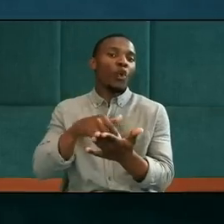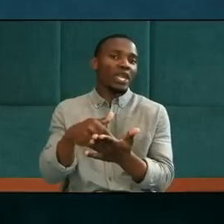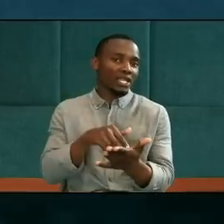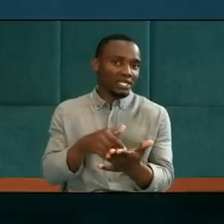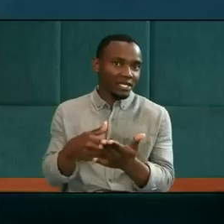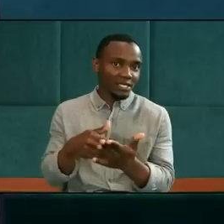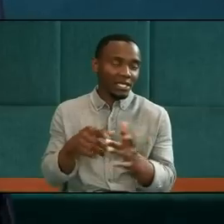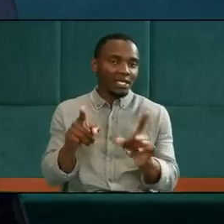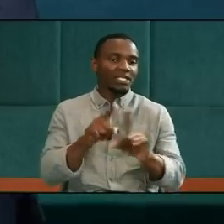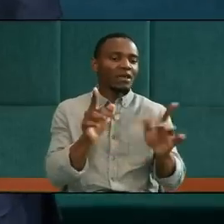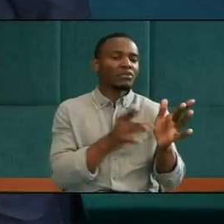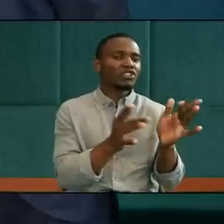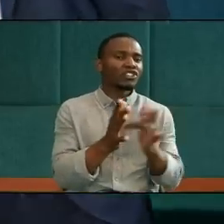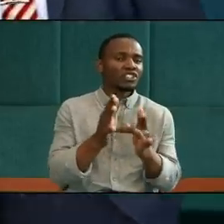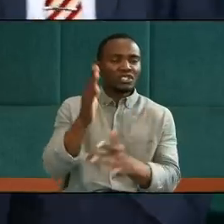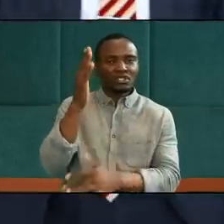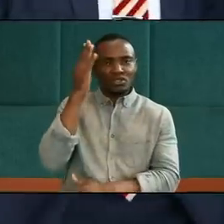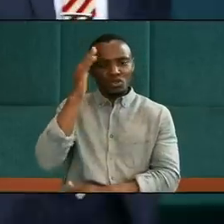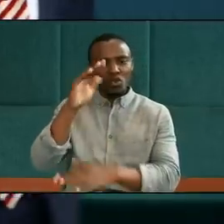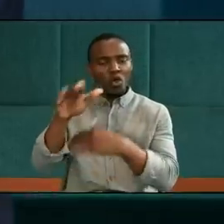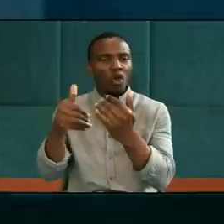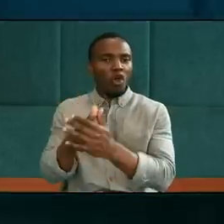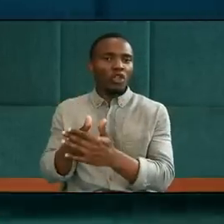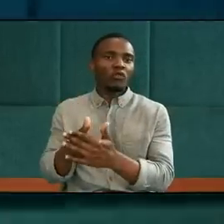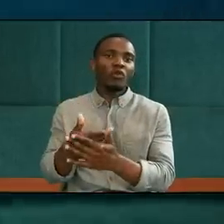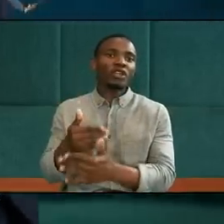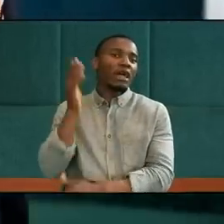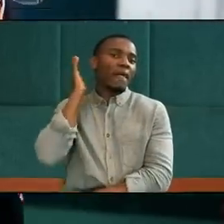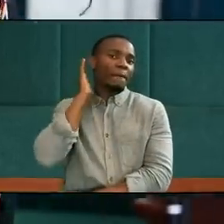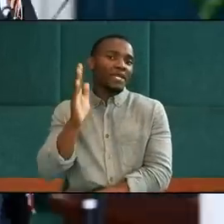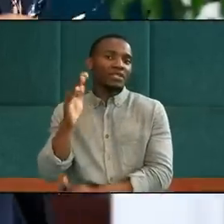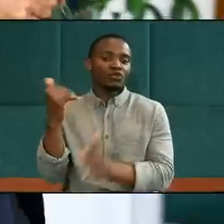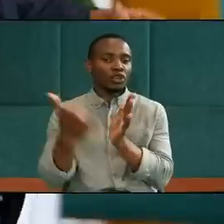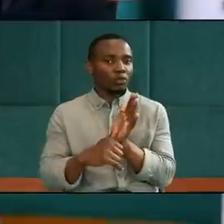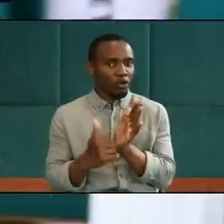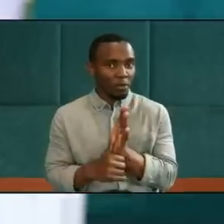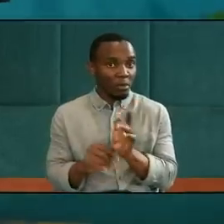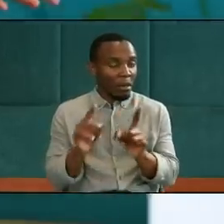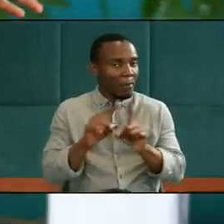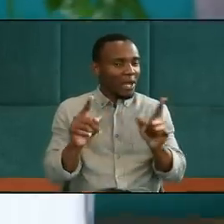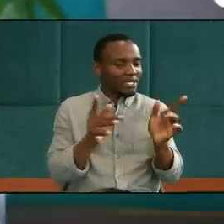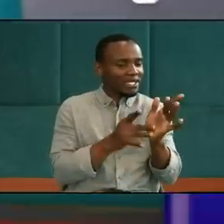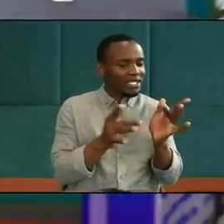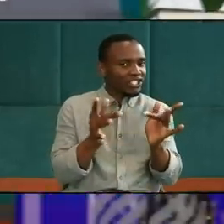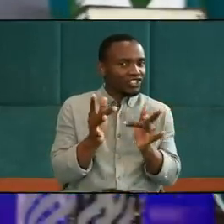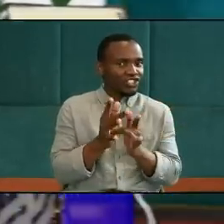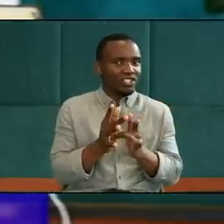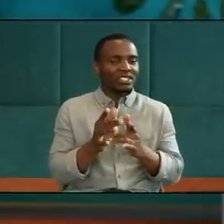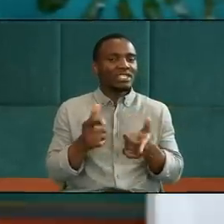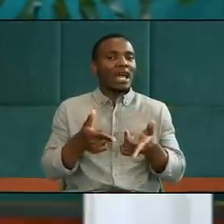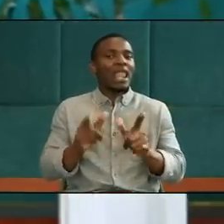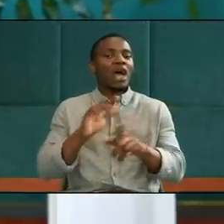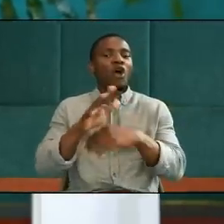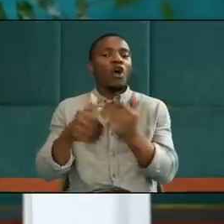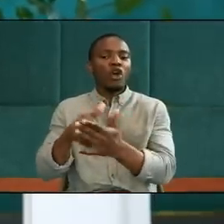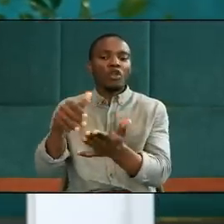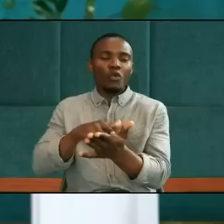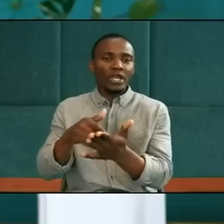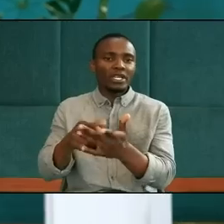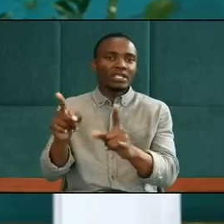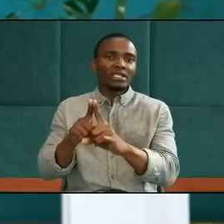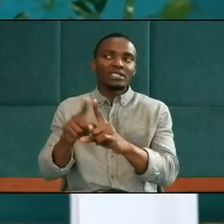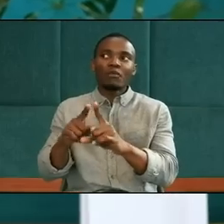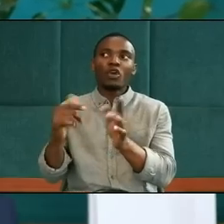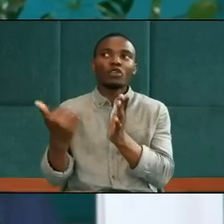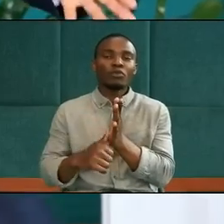knew his shortcomings, yes? But Jesus did not allow Peter's weaknesses or his